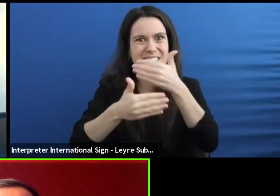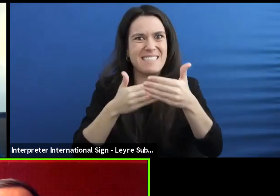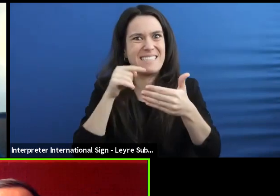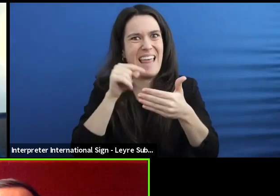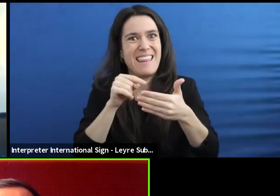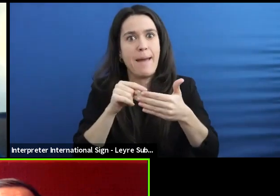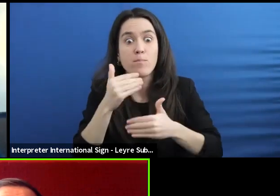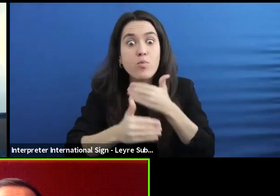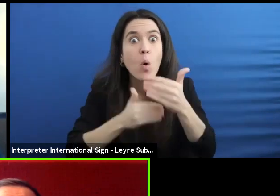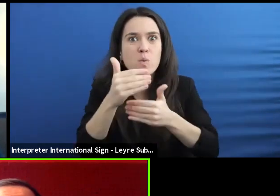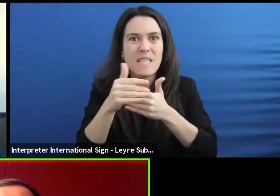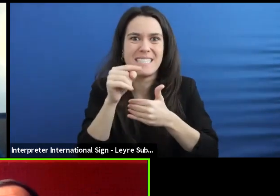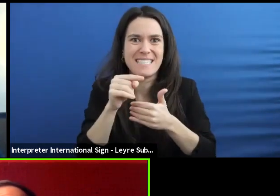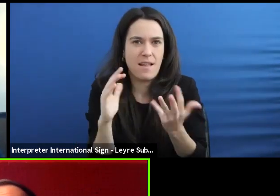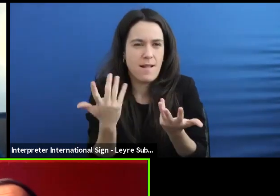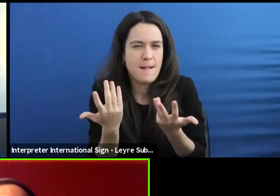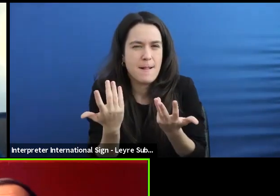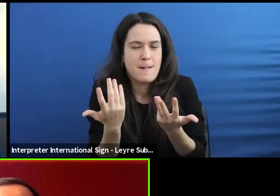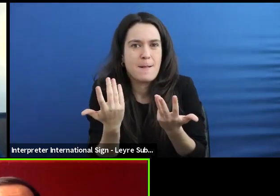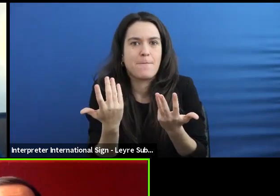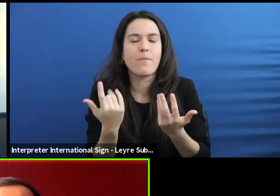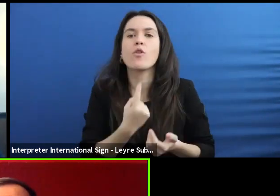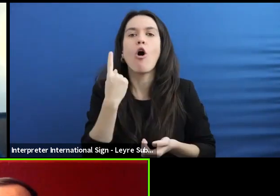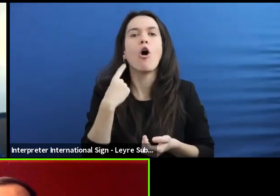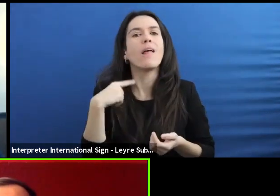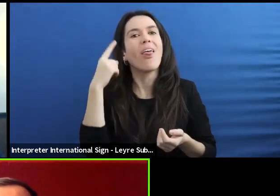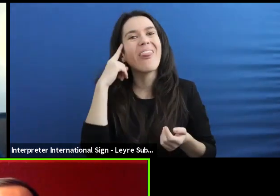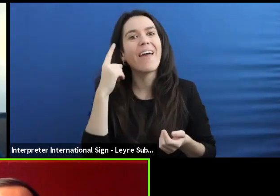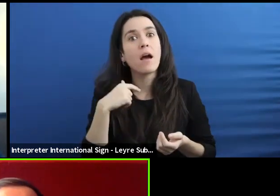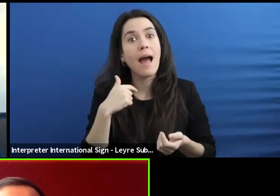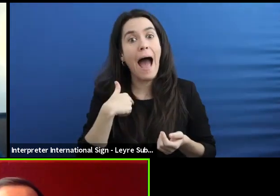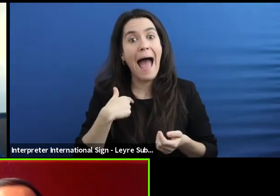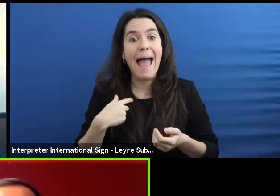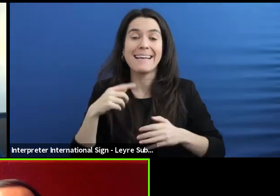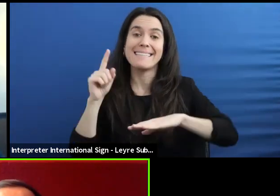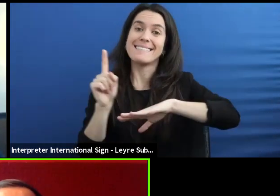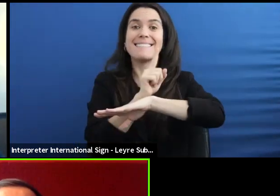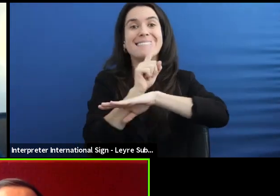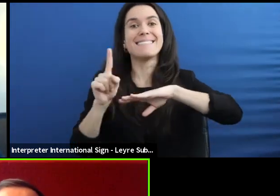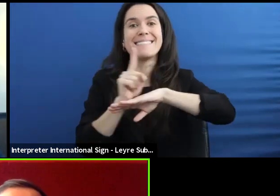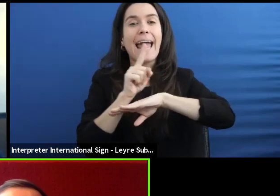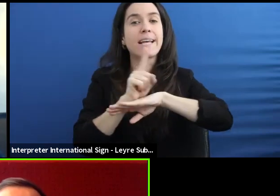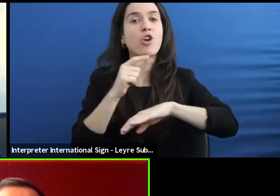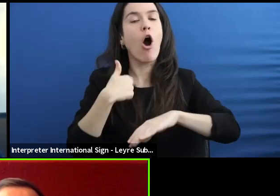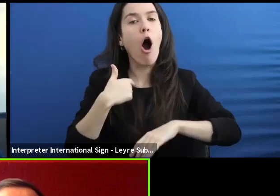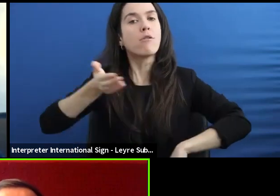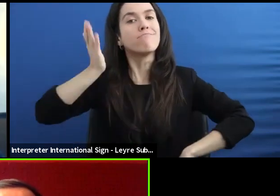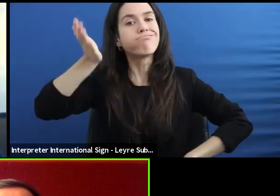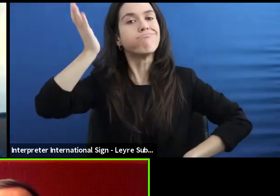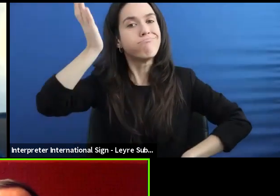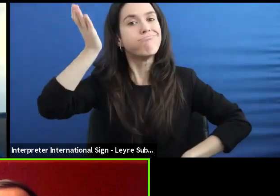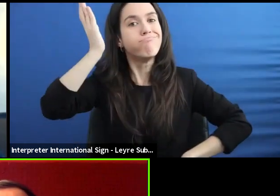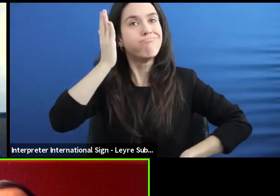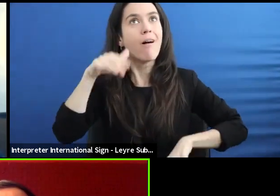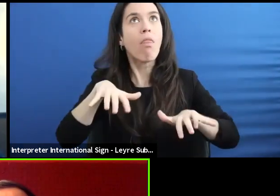not just to basically preach it on stages and in exhibitions, but also to live it themselves.